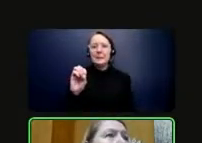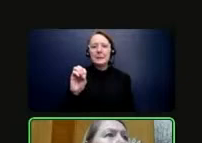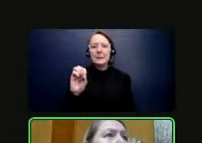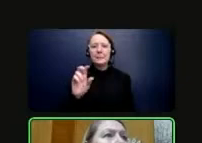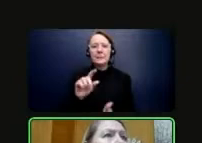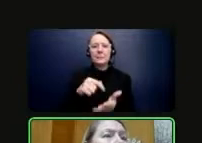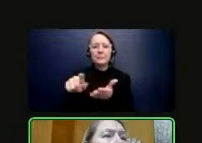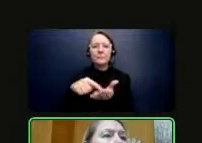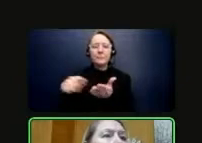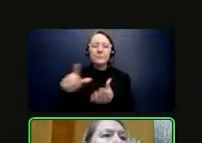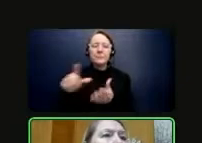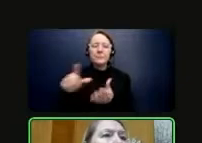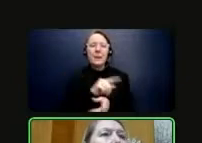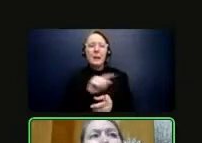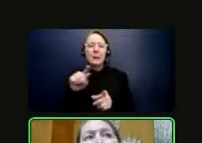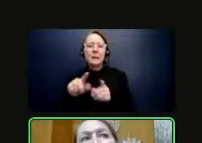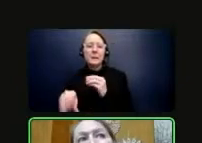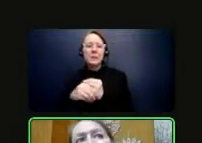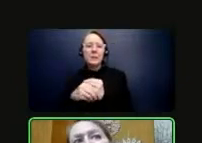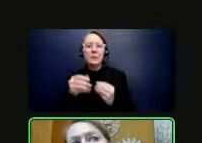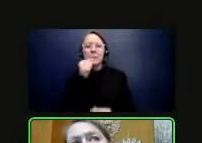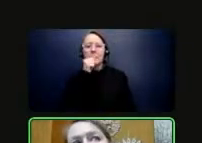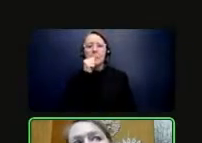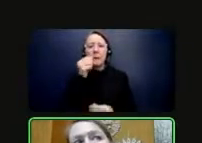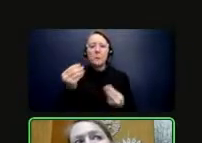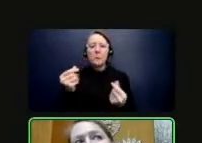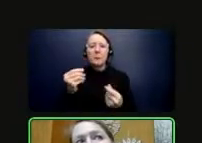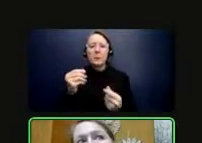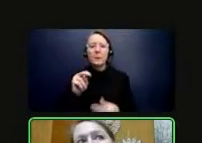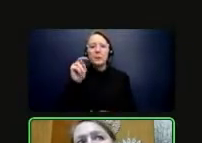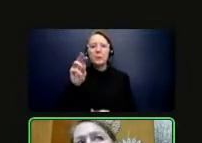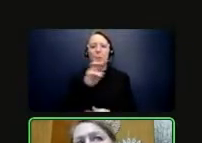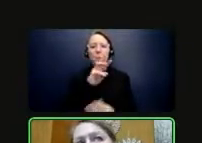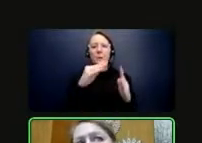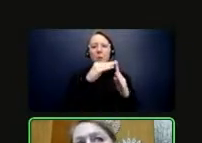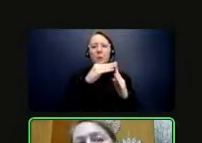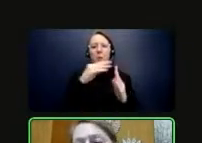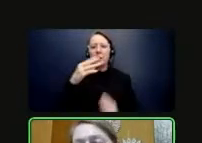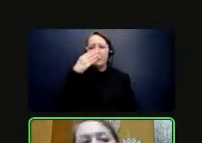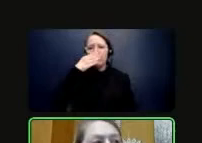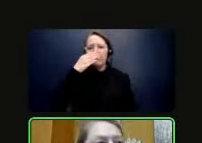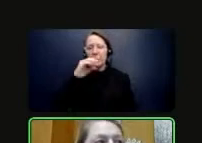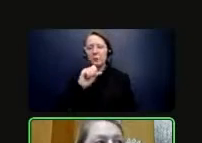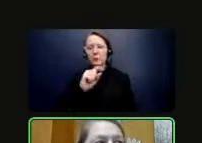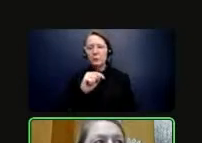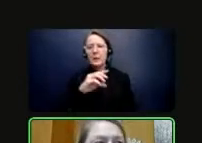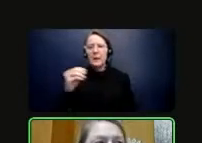as well as private property at the northwest corner of Front Street and Hood Street,